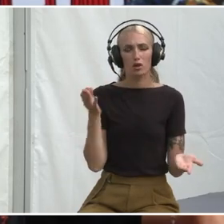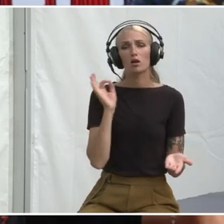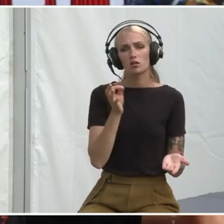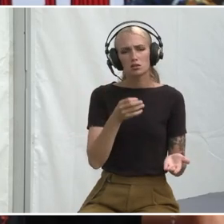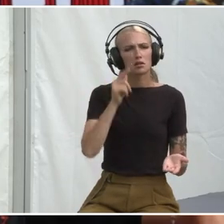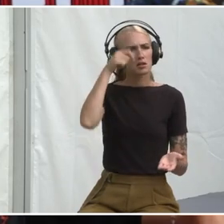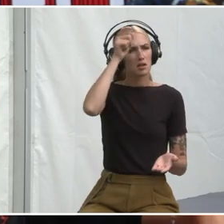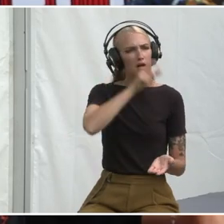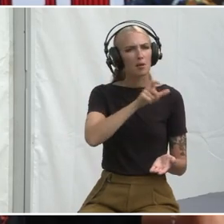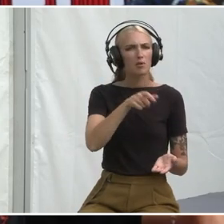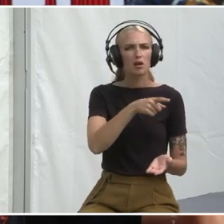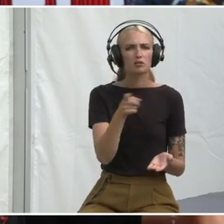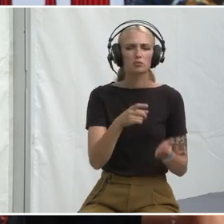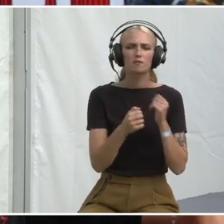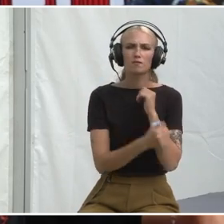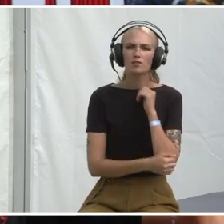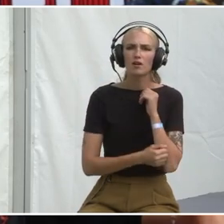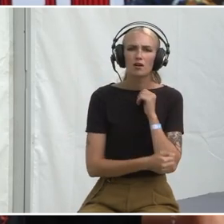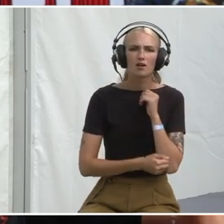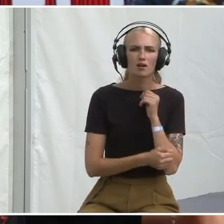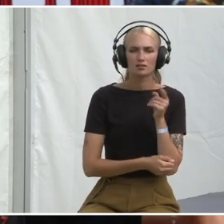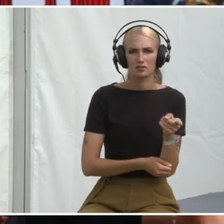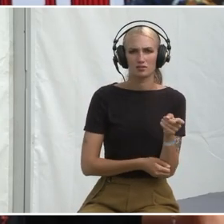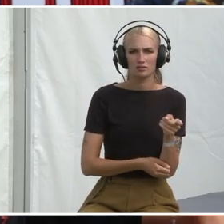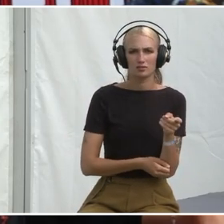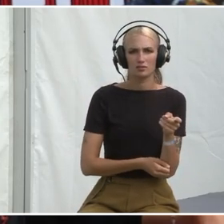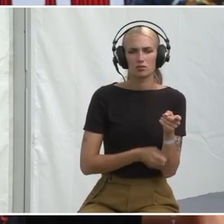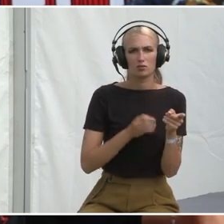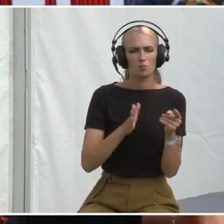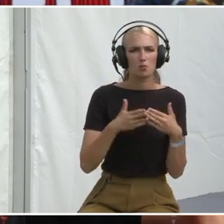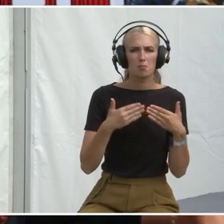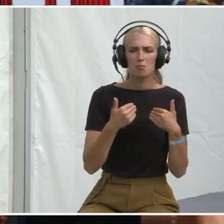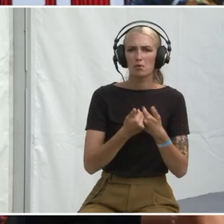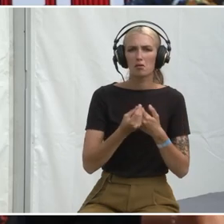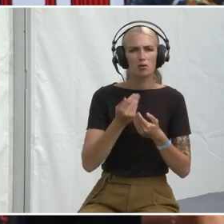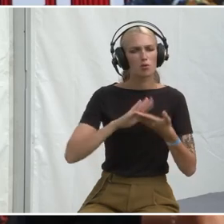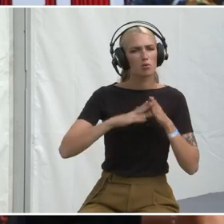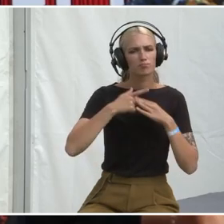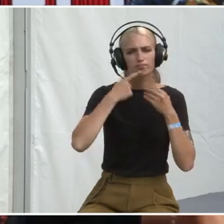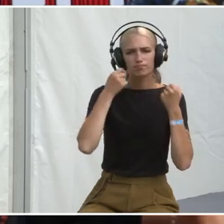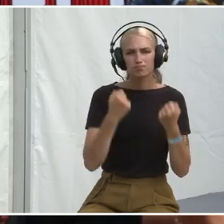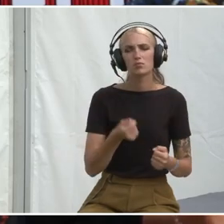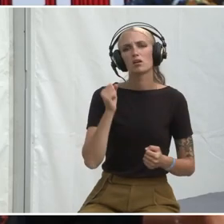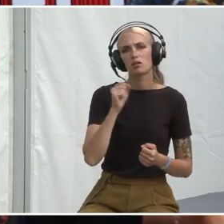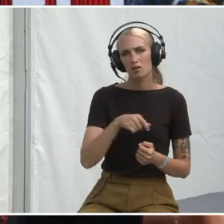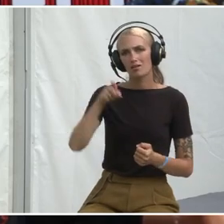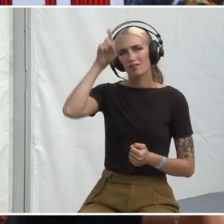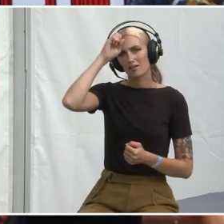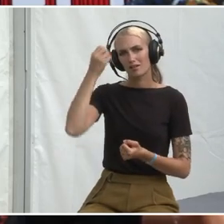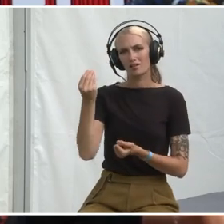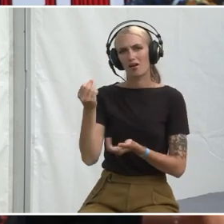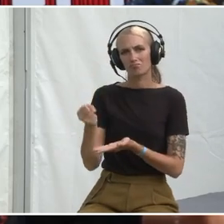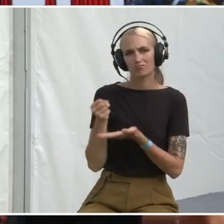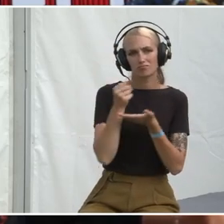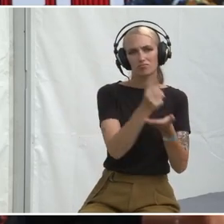are extremely poor from the extremely difficult families, but it's really difficult to get